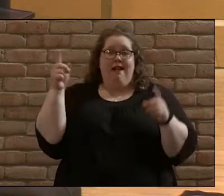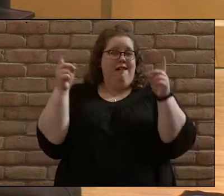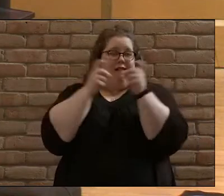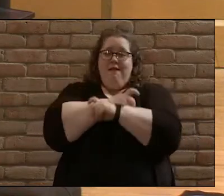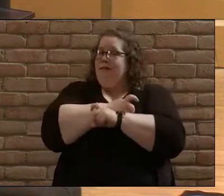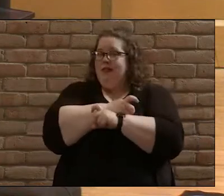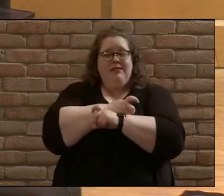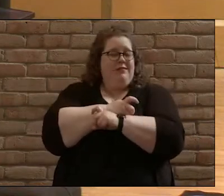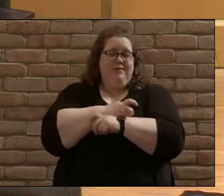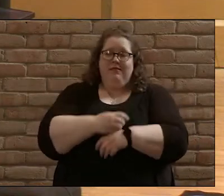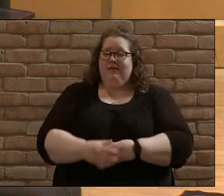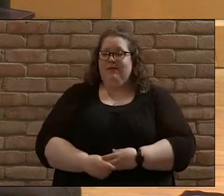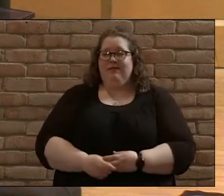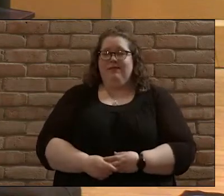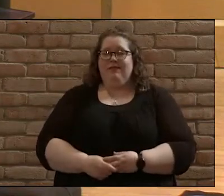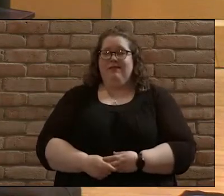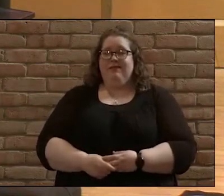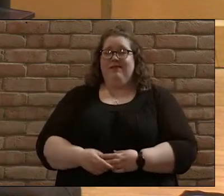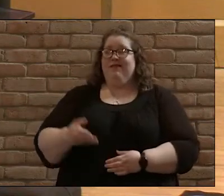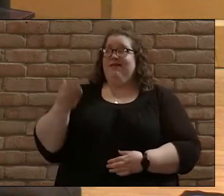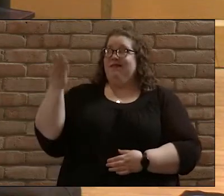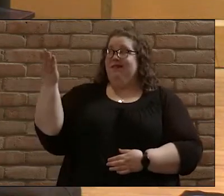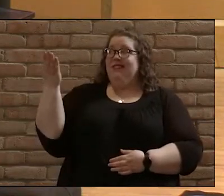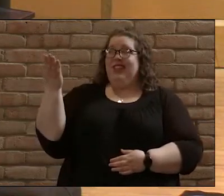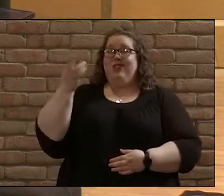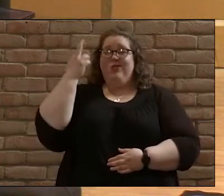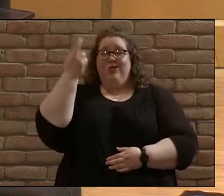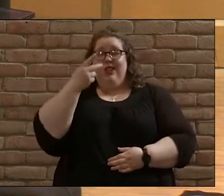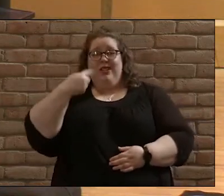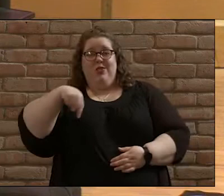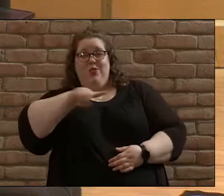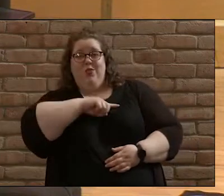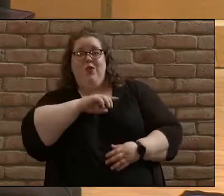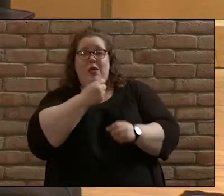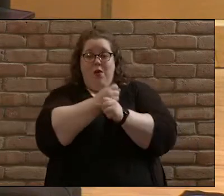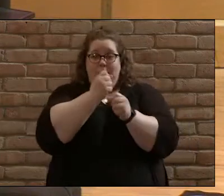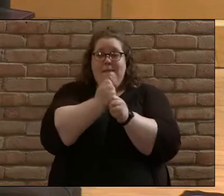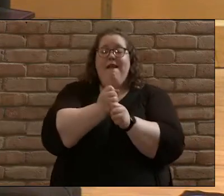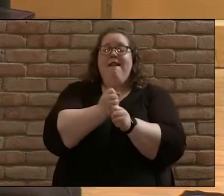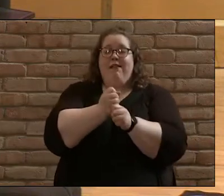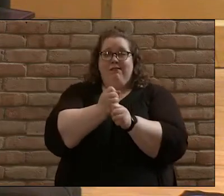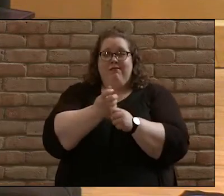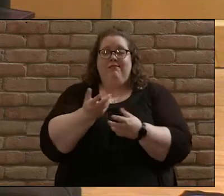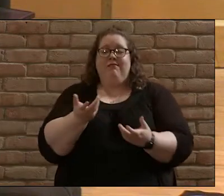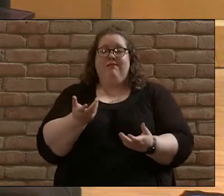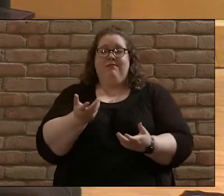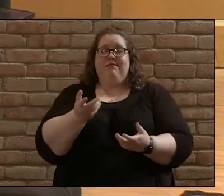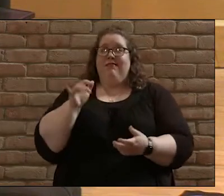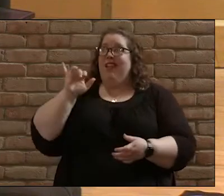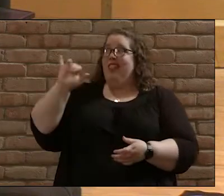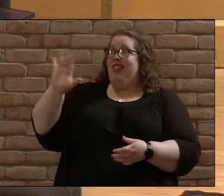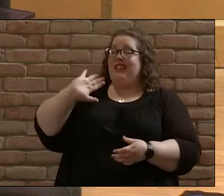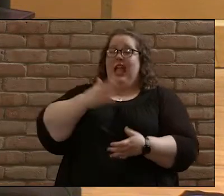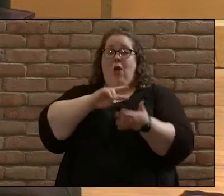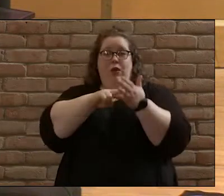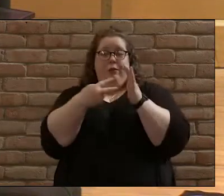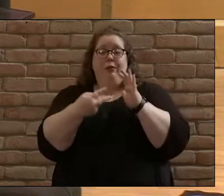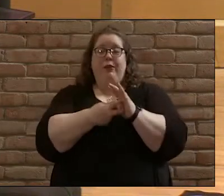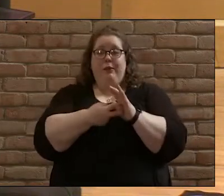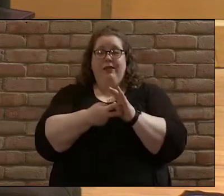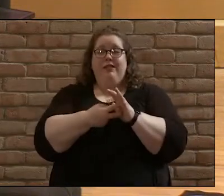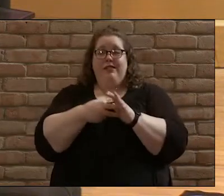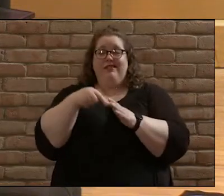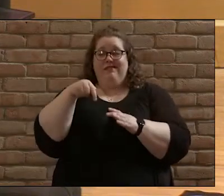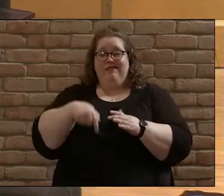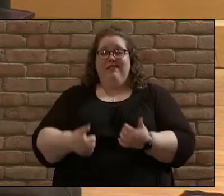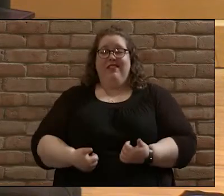This is what we were made for. This is our purpose in life.